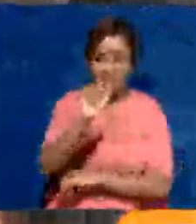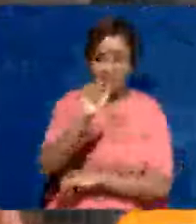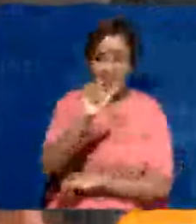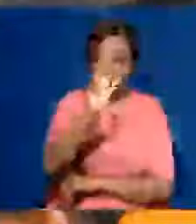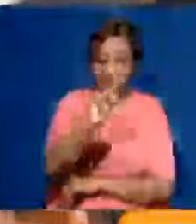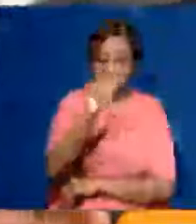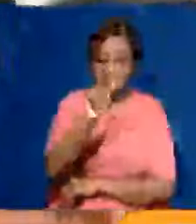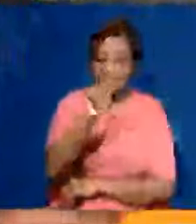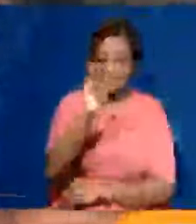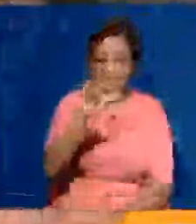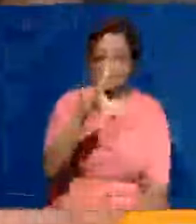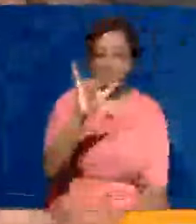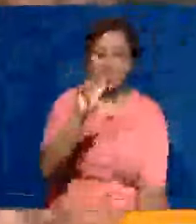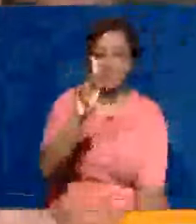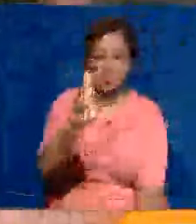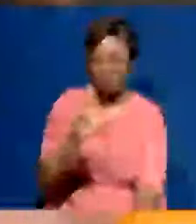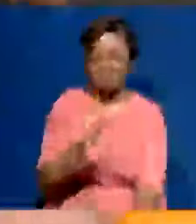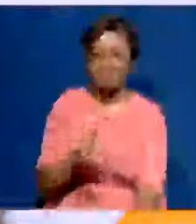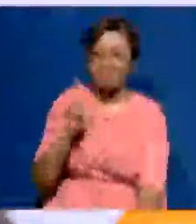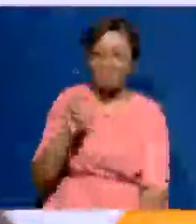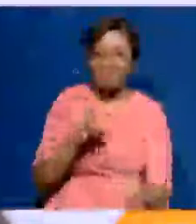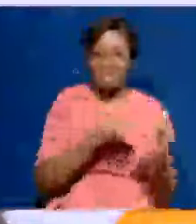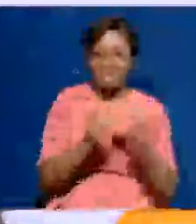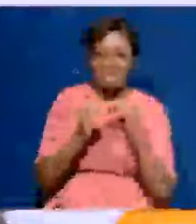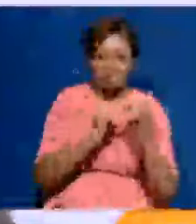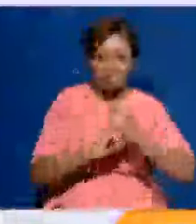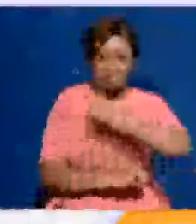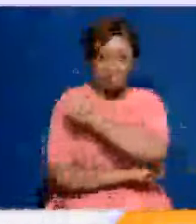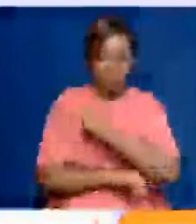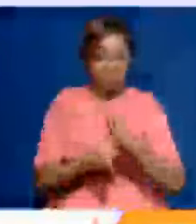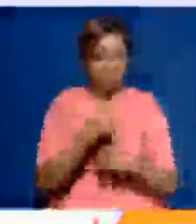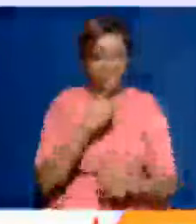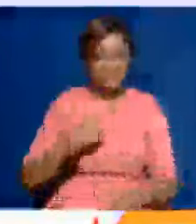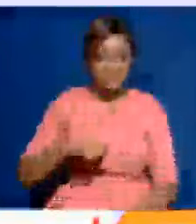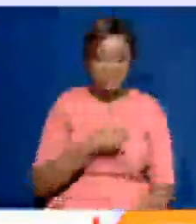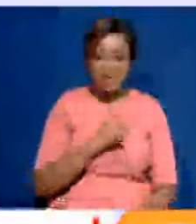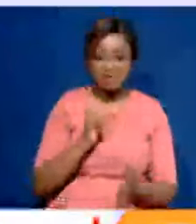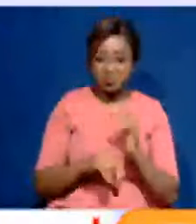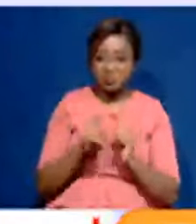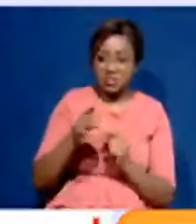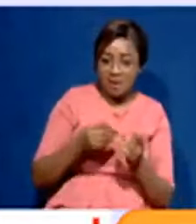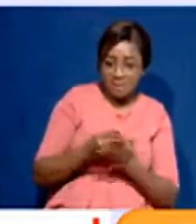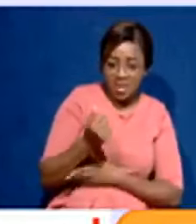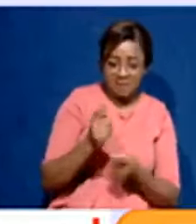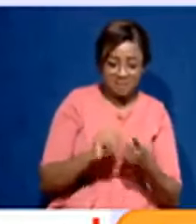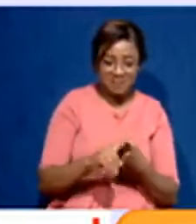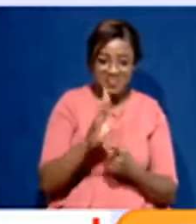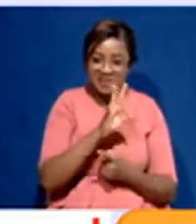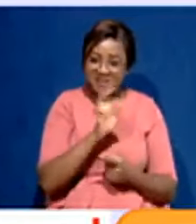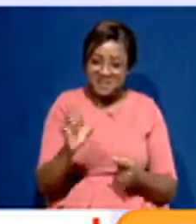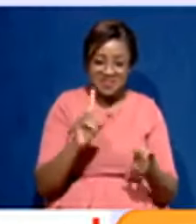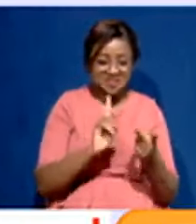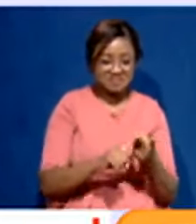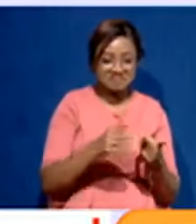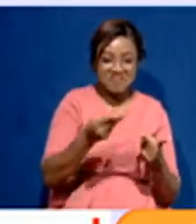marked out. For Equity Scholarship, I've been told that it is paying for our school fees, giving us, providing